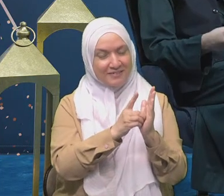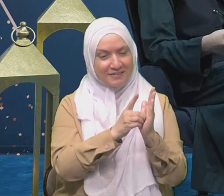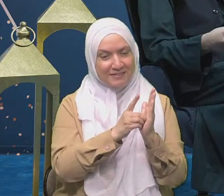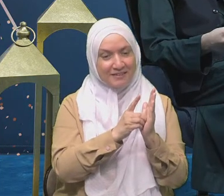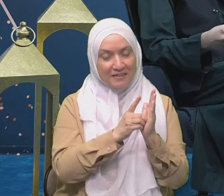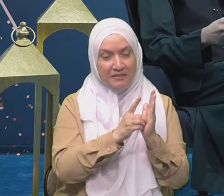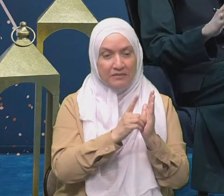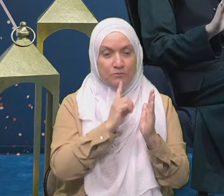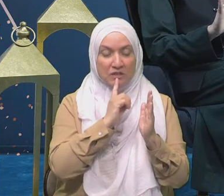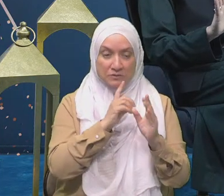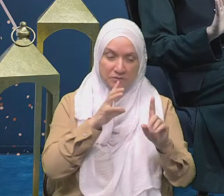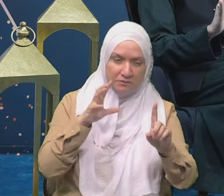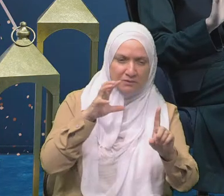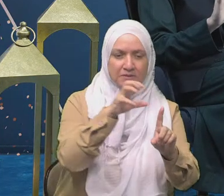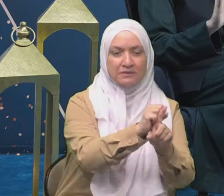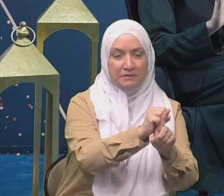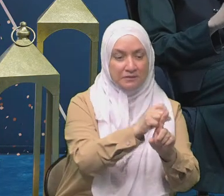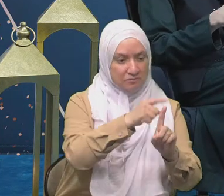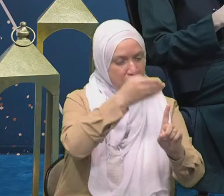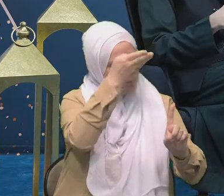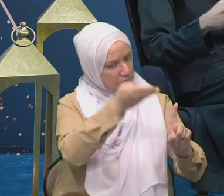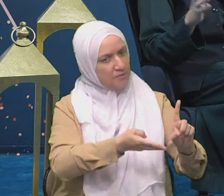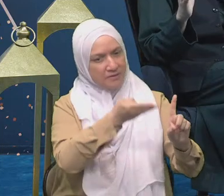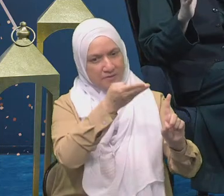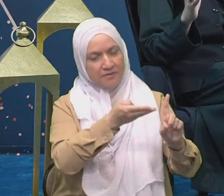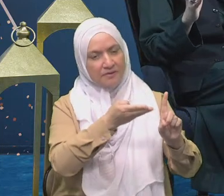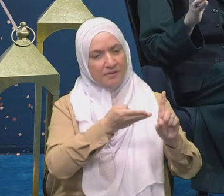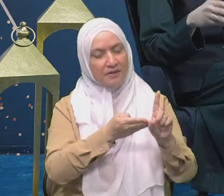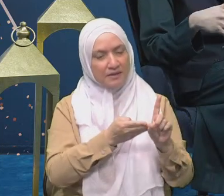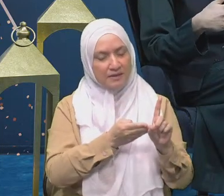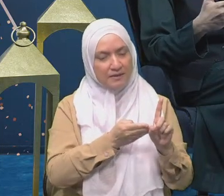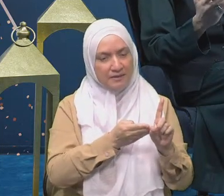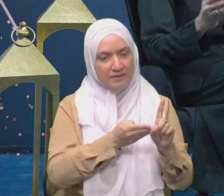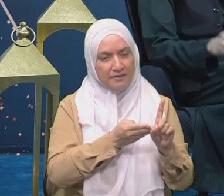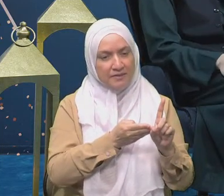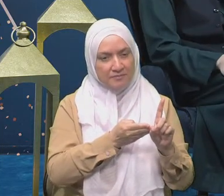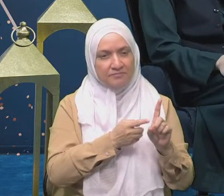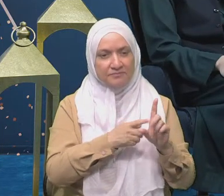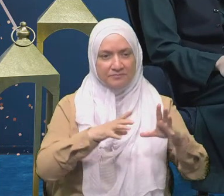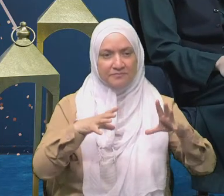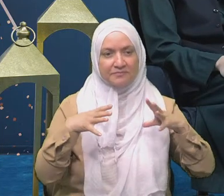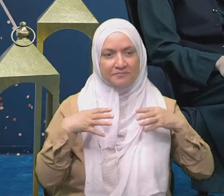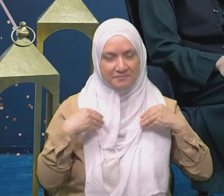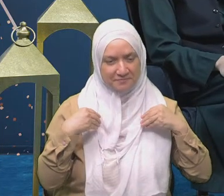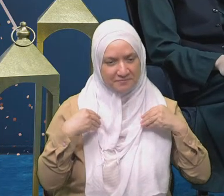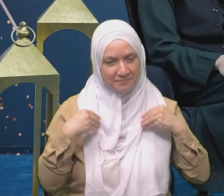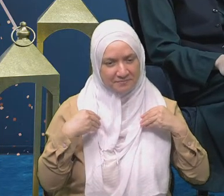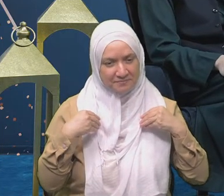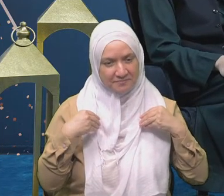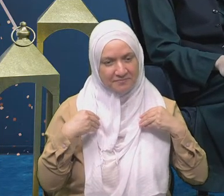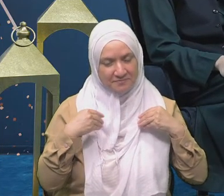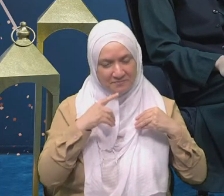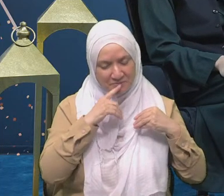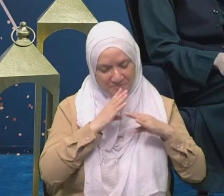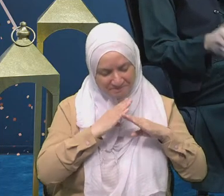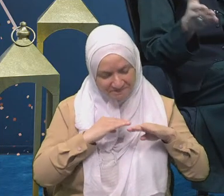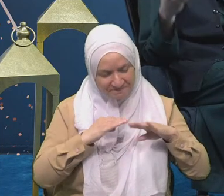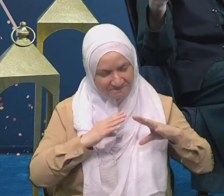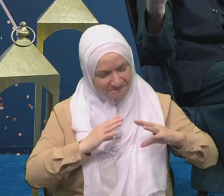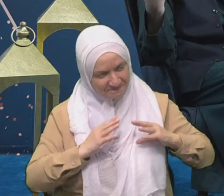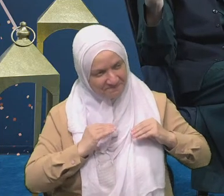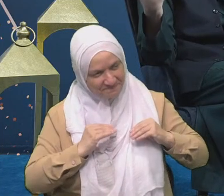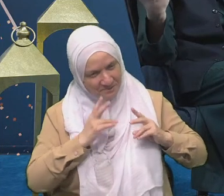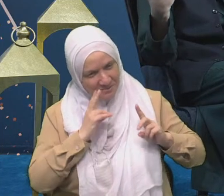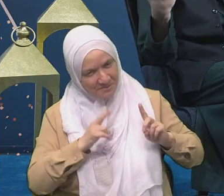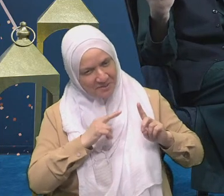because of his humility, kind of took it on the chin and let people jump him, and went through a very difficult time. And